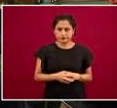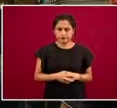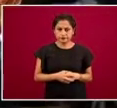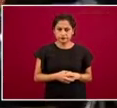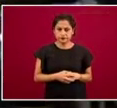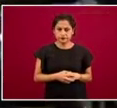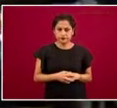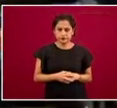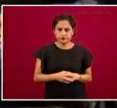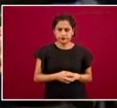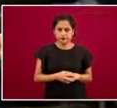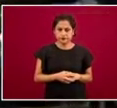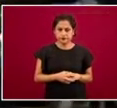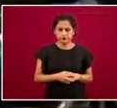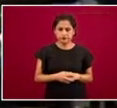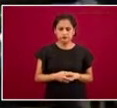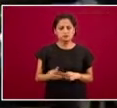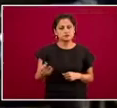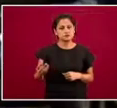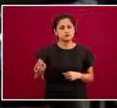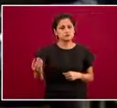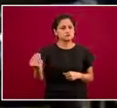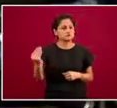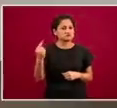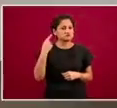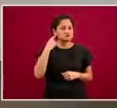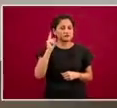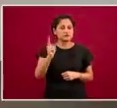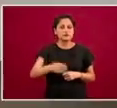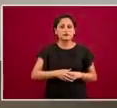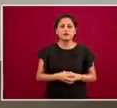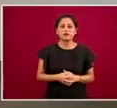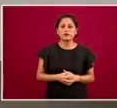data to carry out the proper estimations yet.